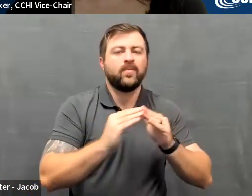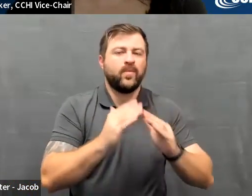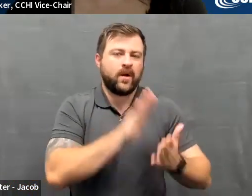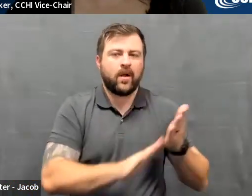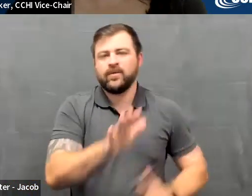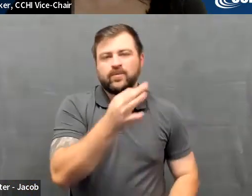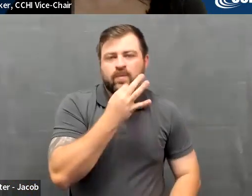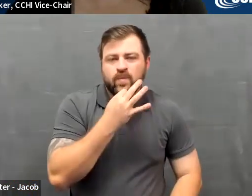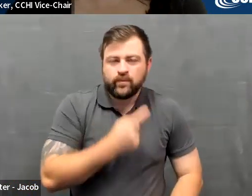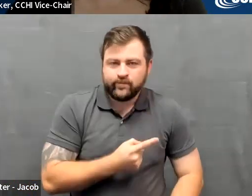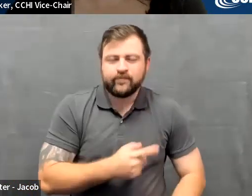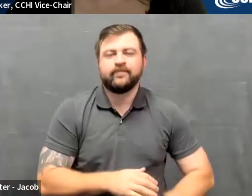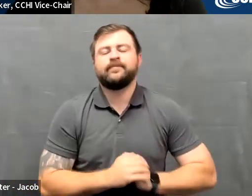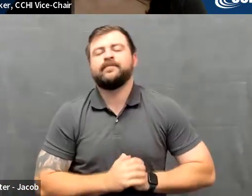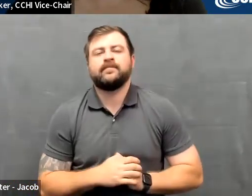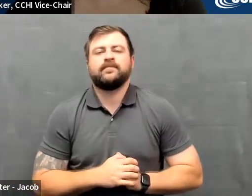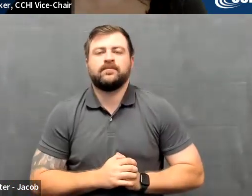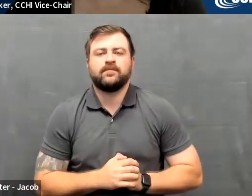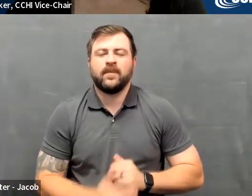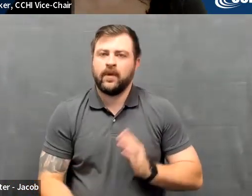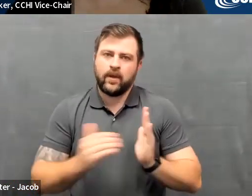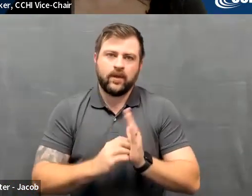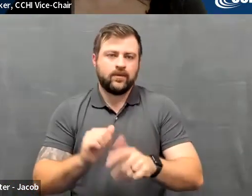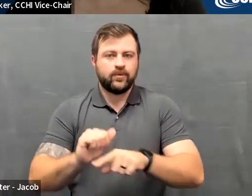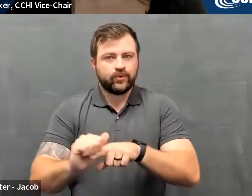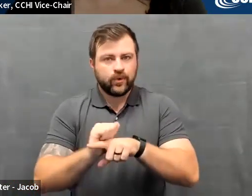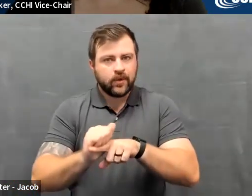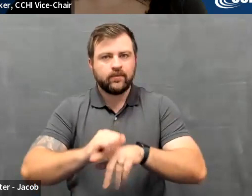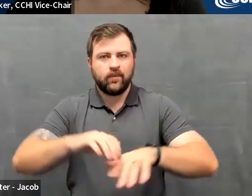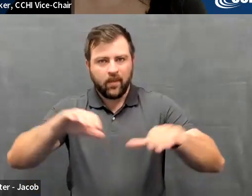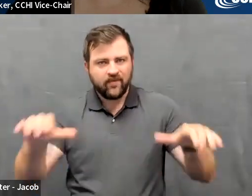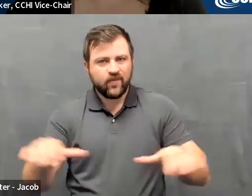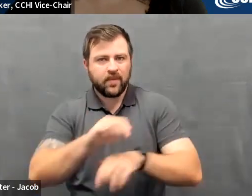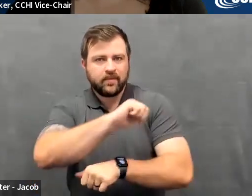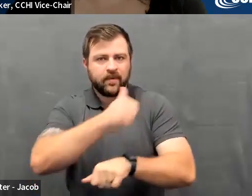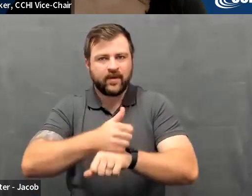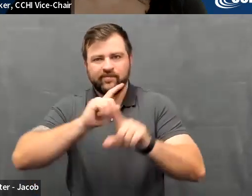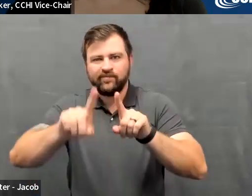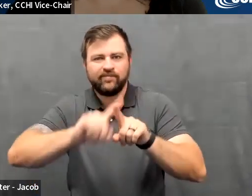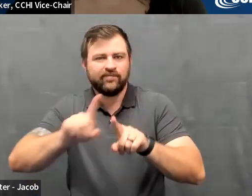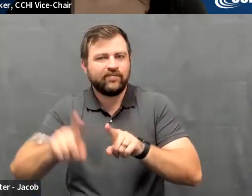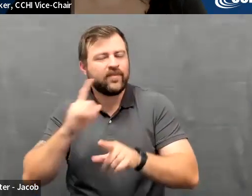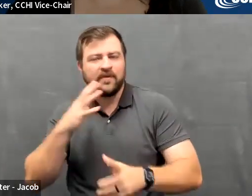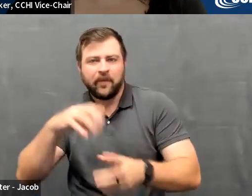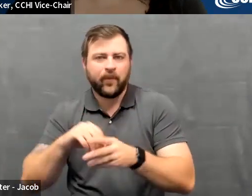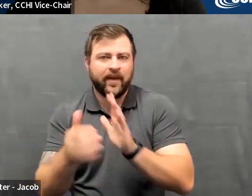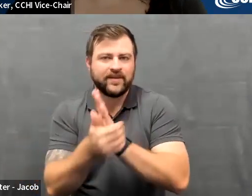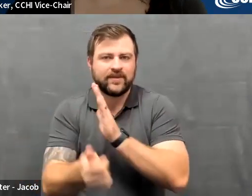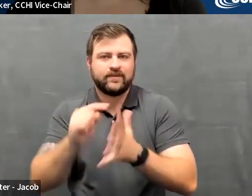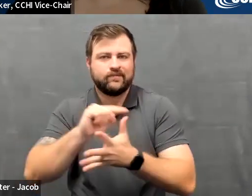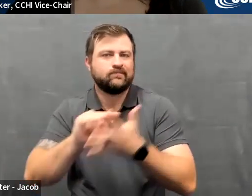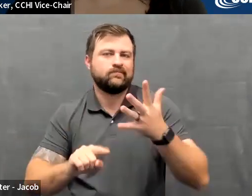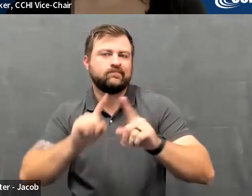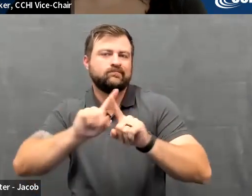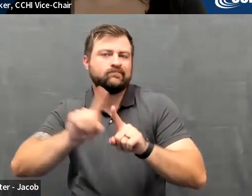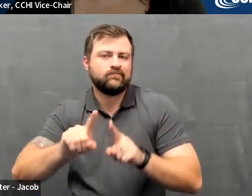So, of course, again, training and performance-based and including that skills component